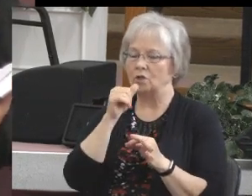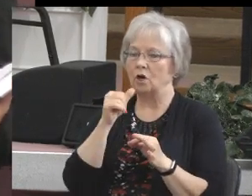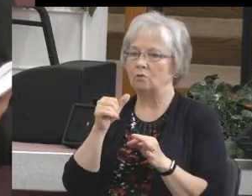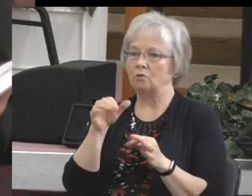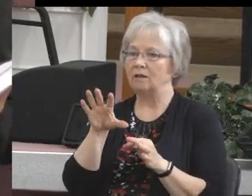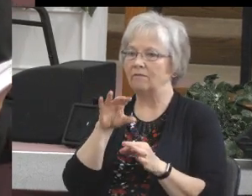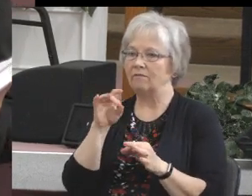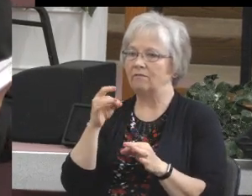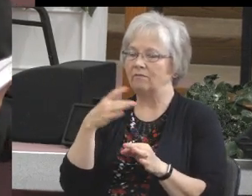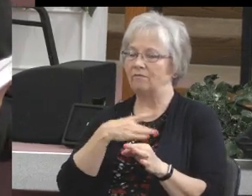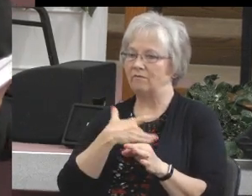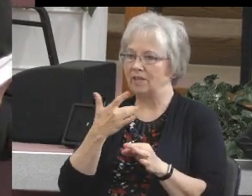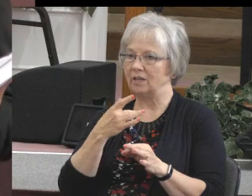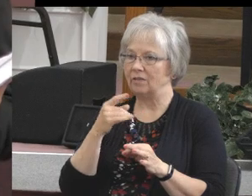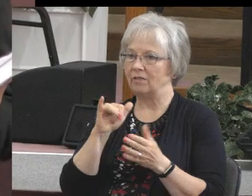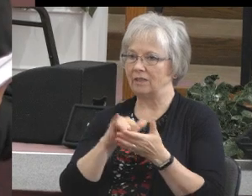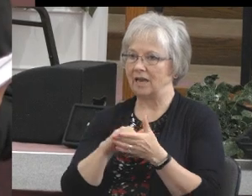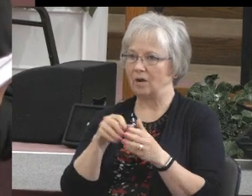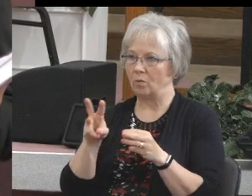name.